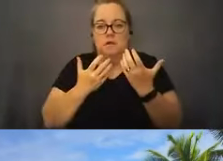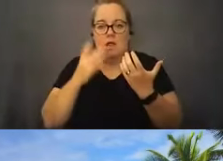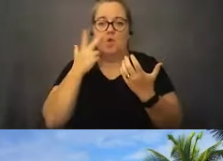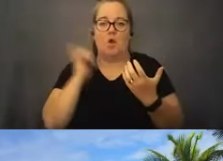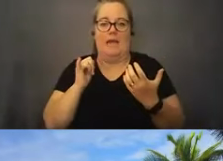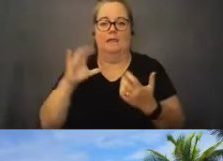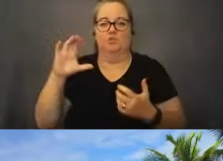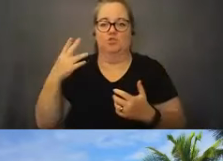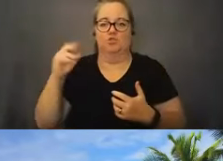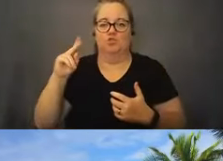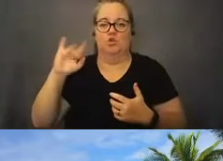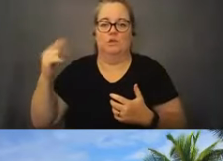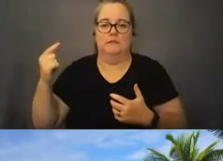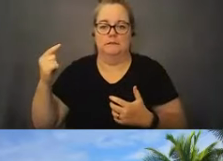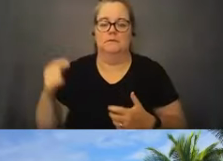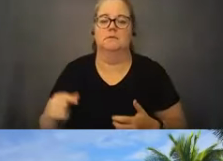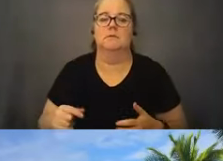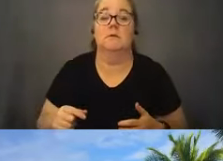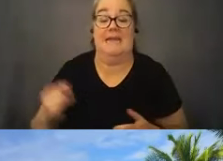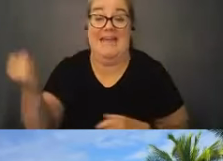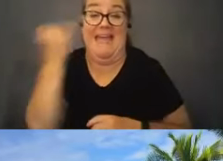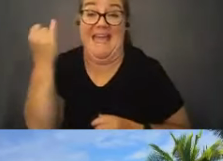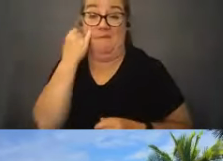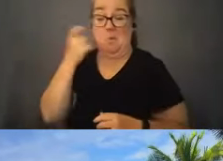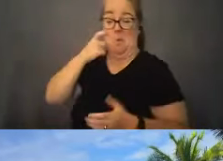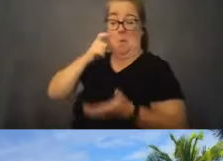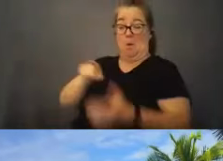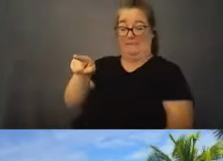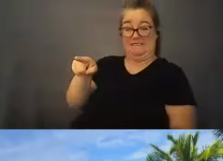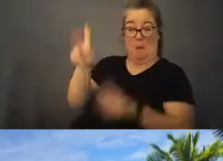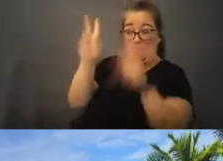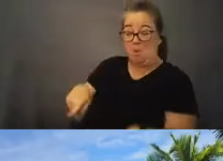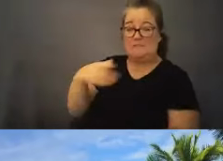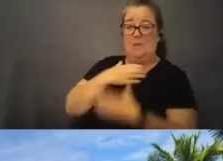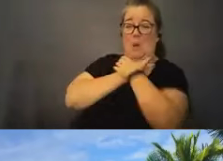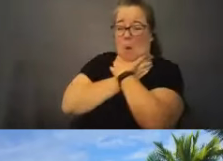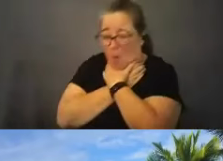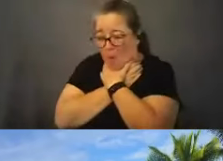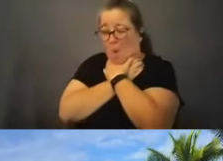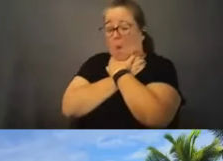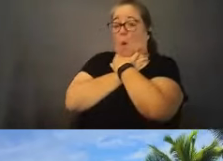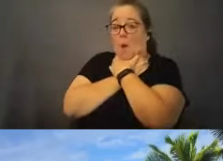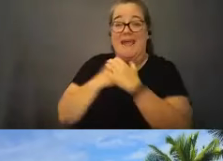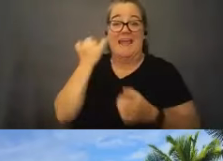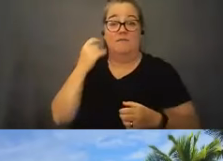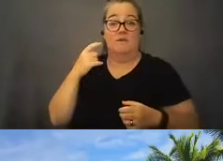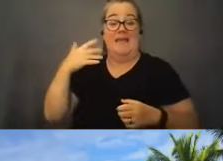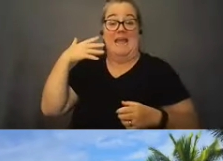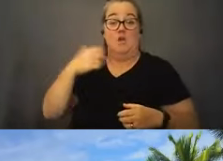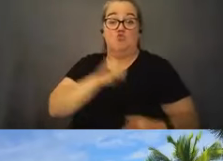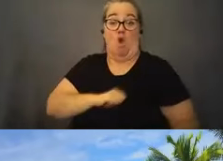choking. So if we see someone choking, if they are still making any kind of